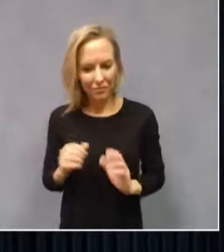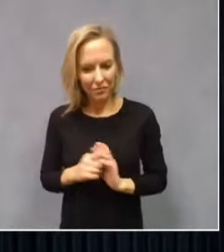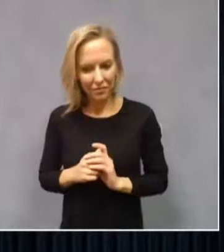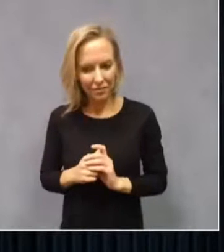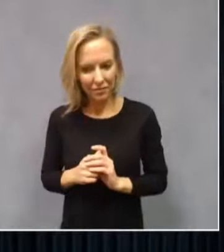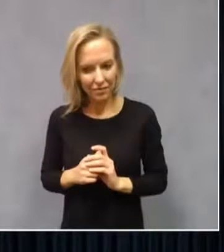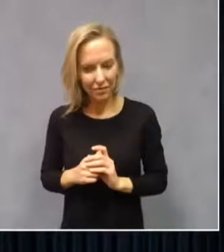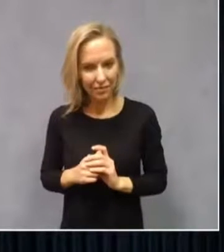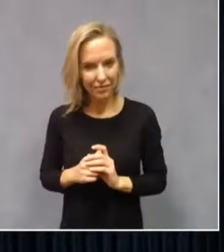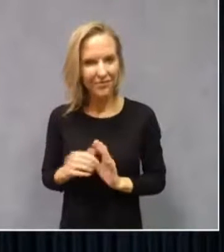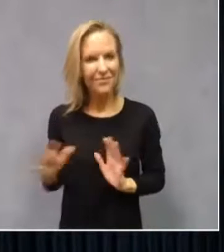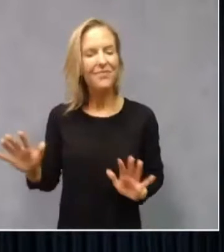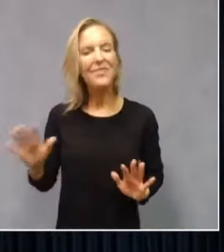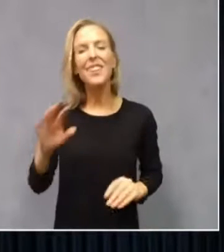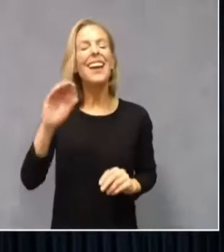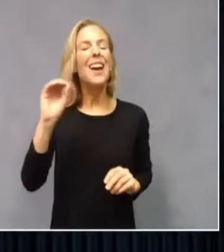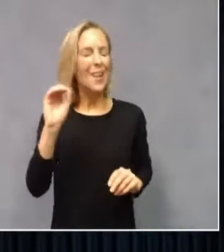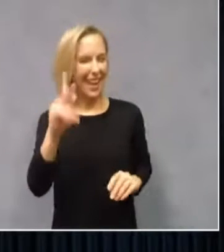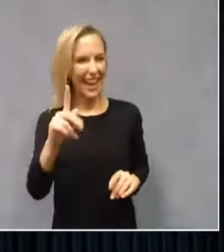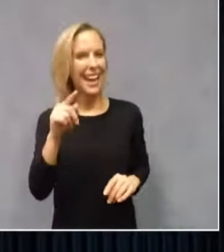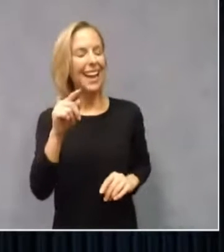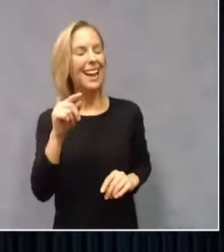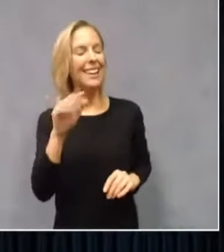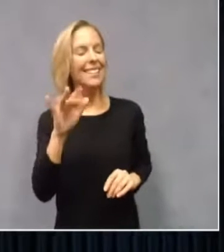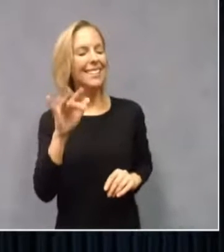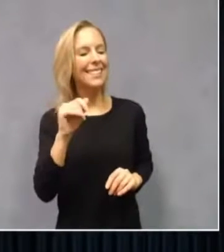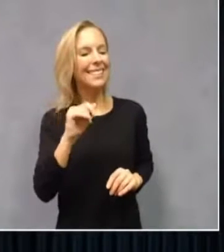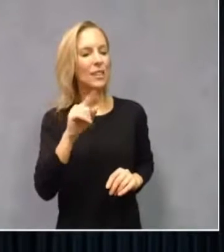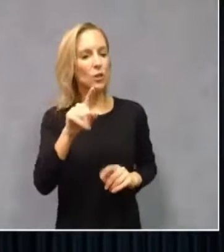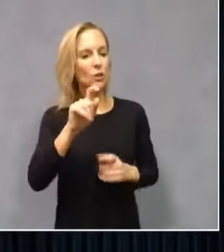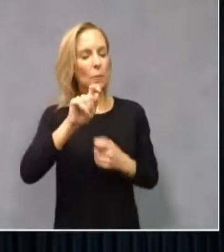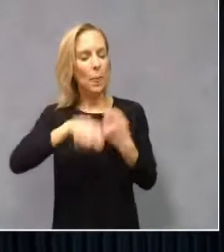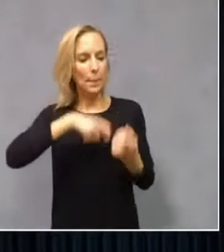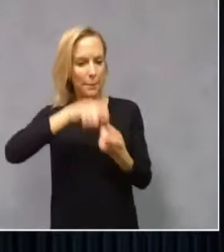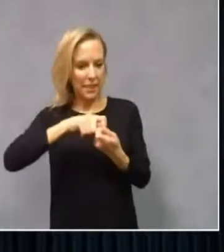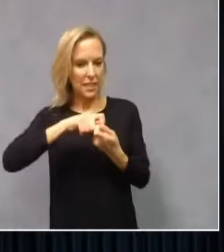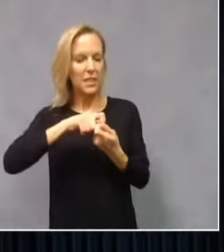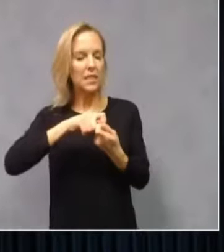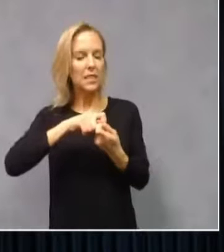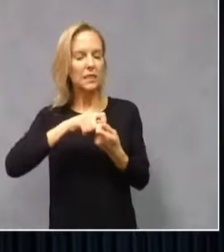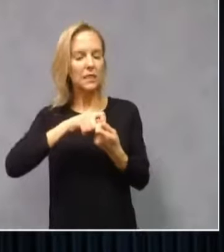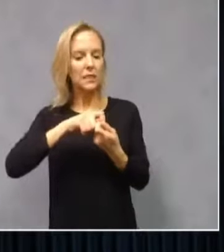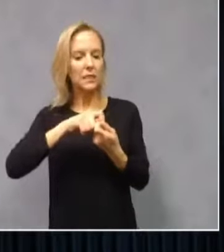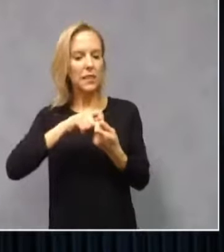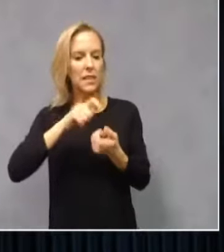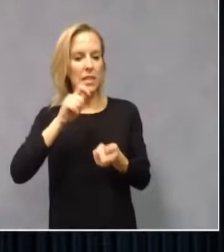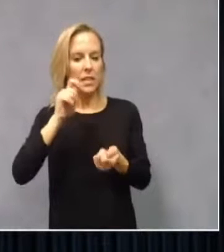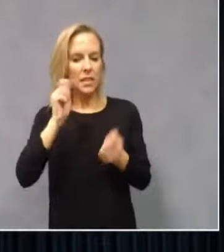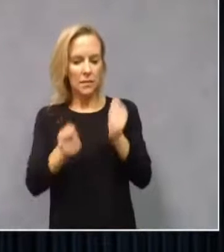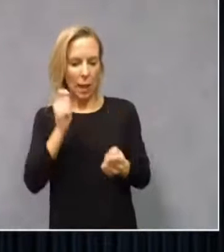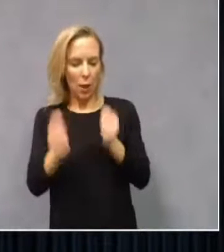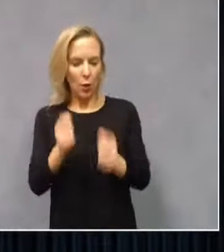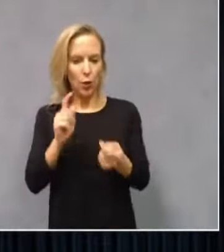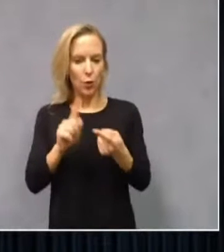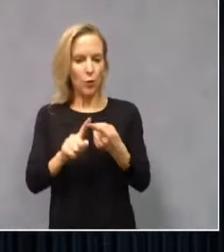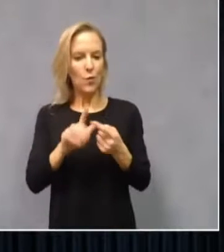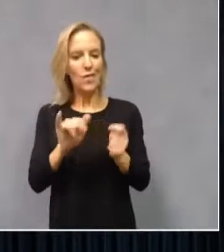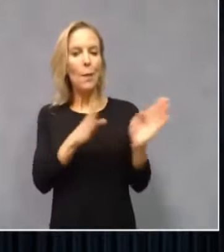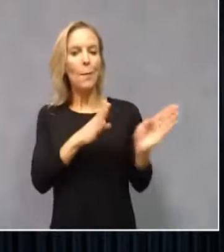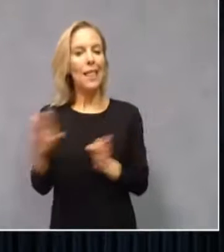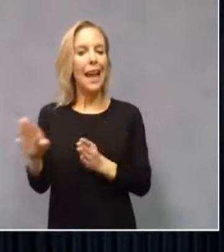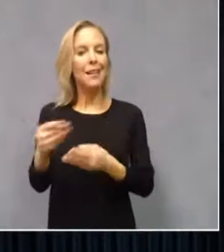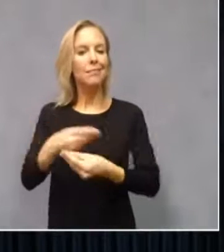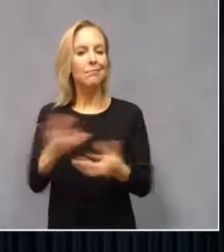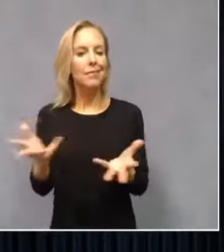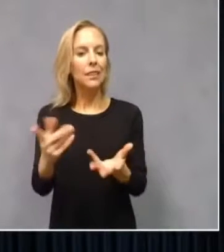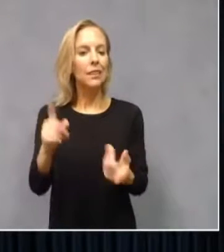Okay. You have specifically tailored the vaccine distribution plan to lessen the burden on hospitals and